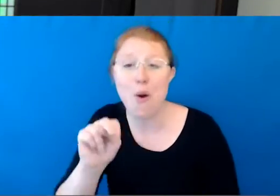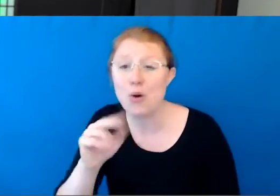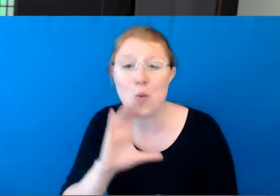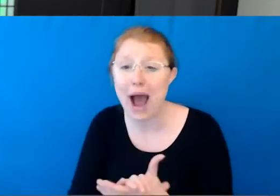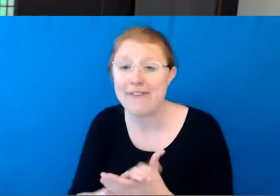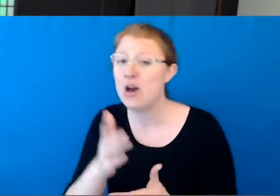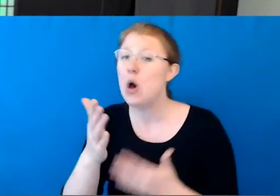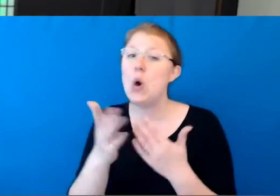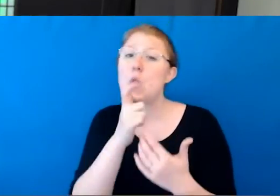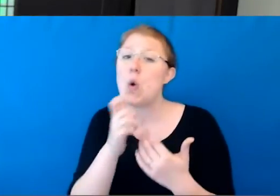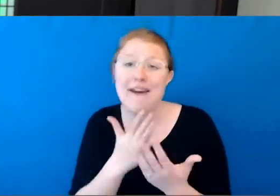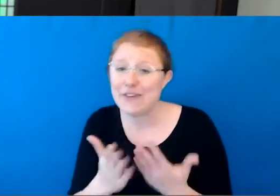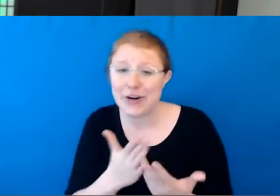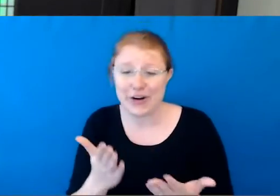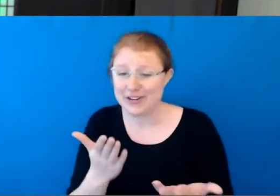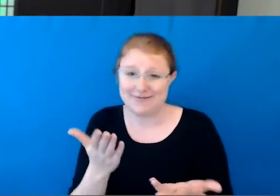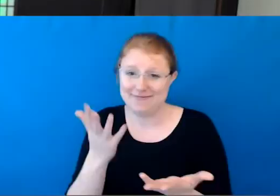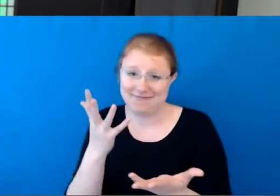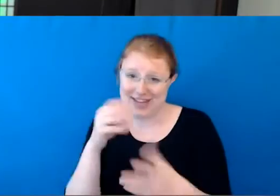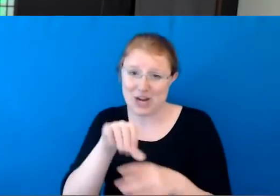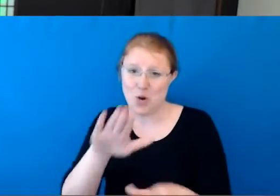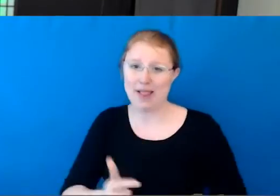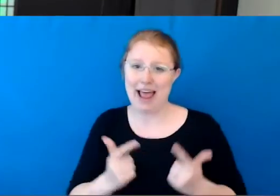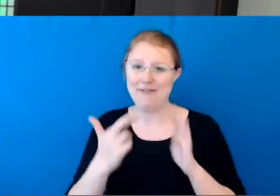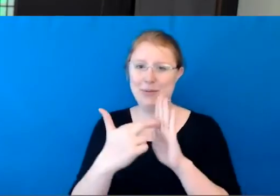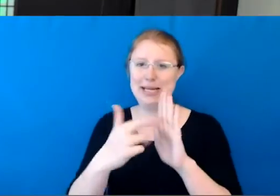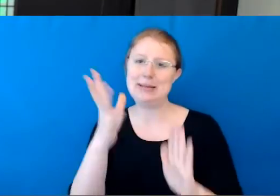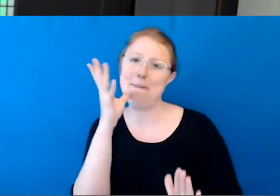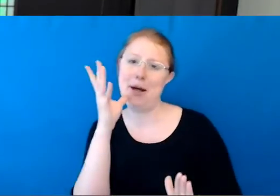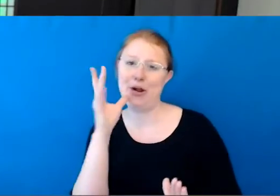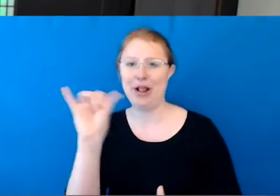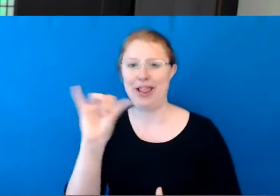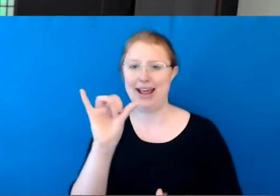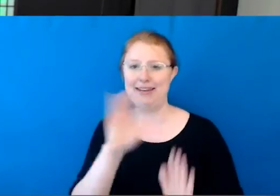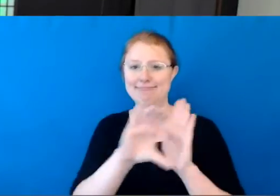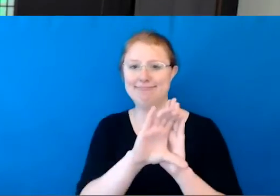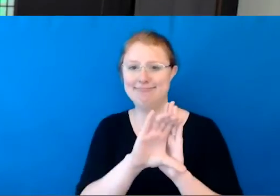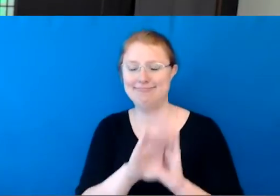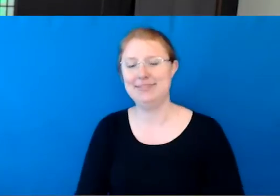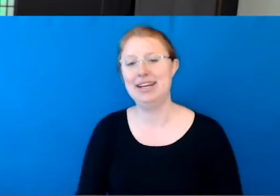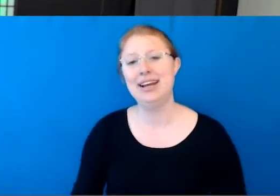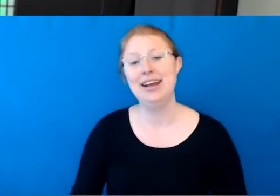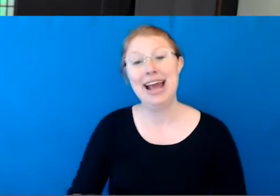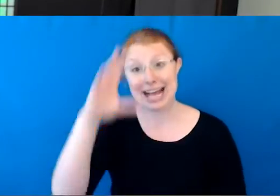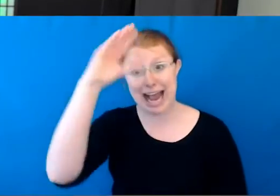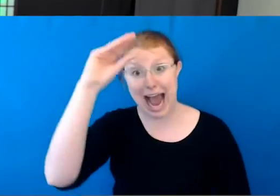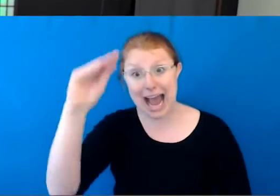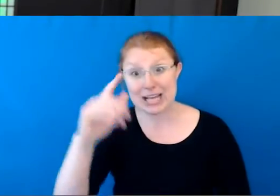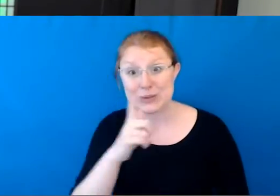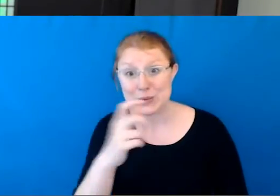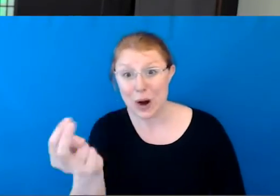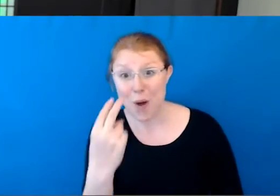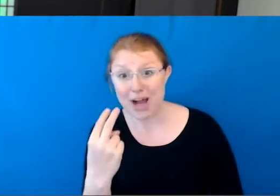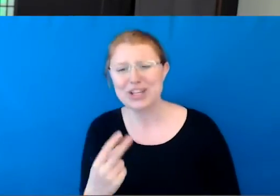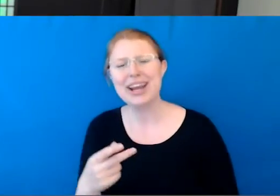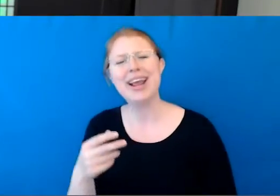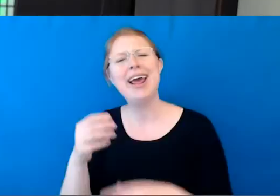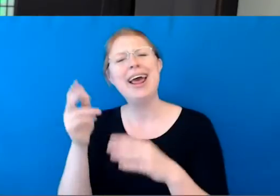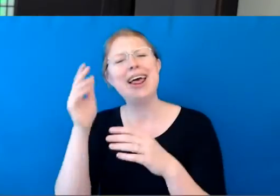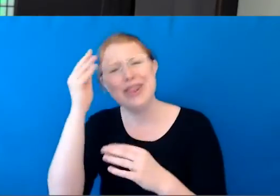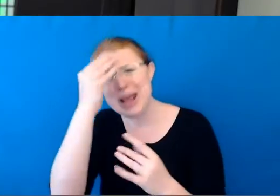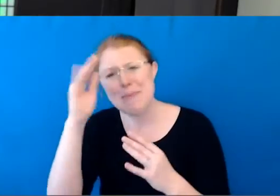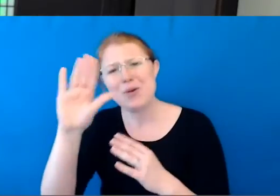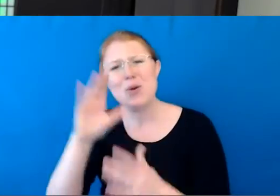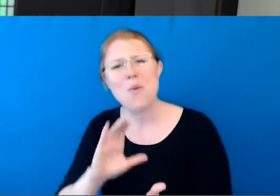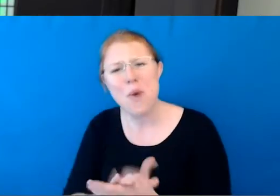guys, us husbands, to really think about the just how blessed we are to have our wives in our lives.